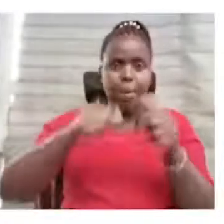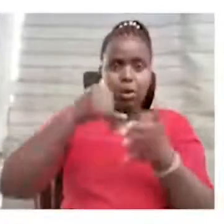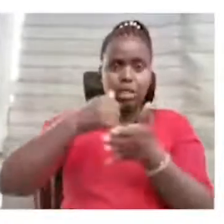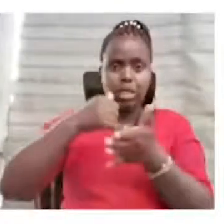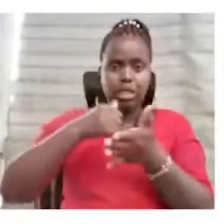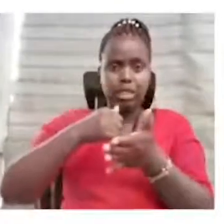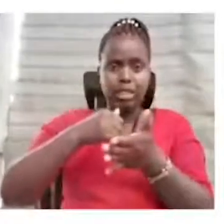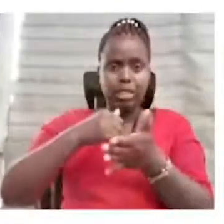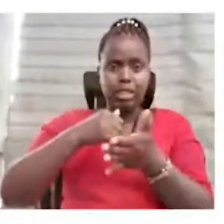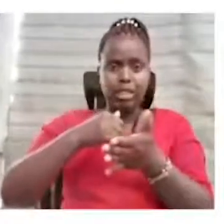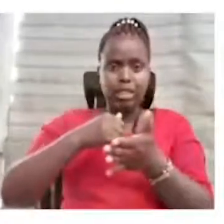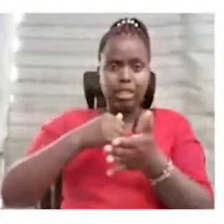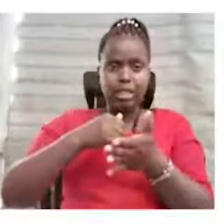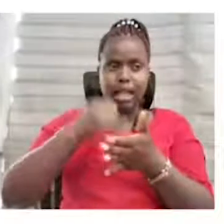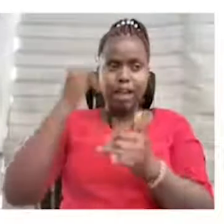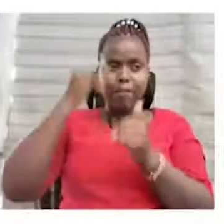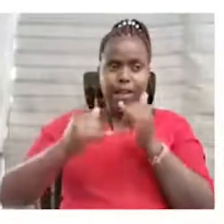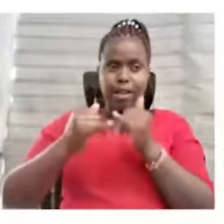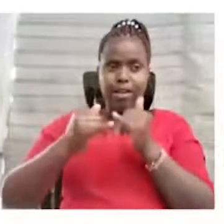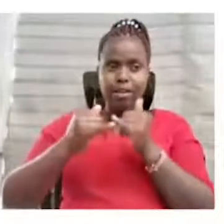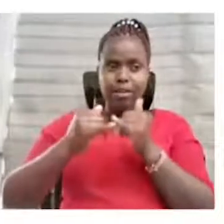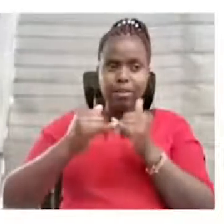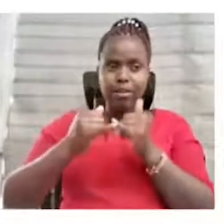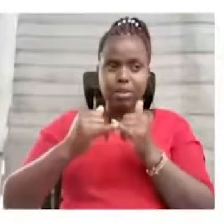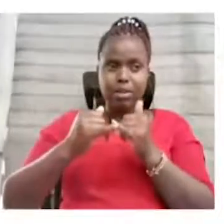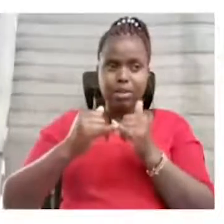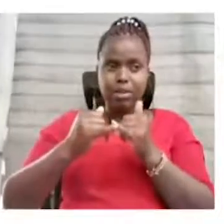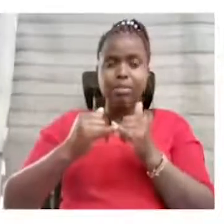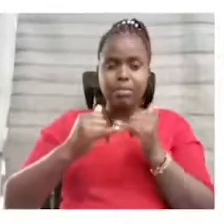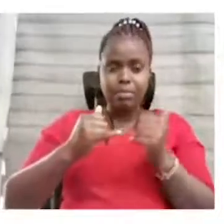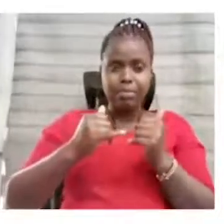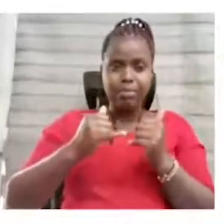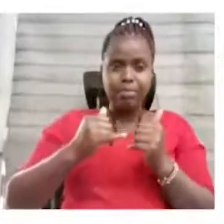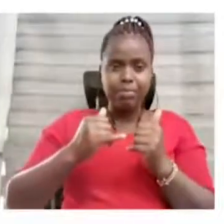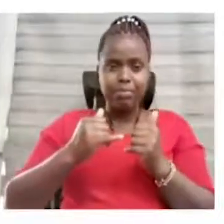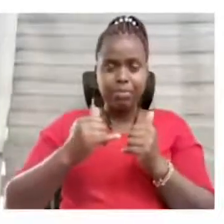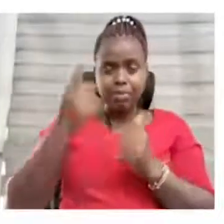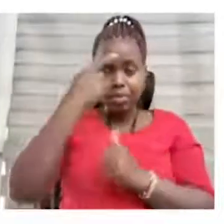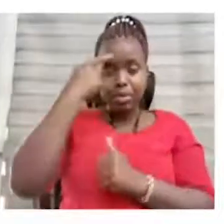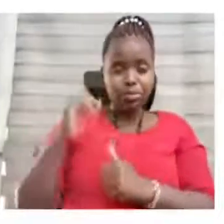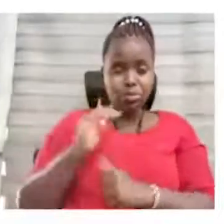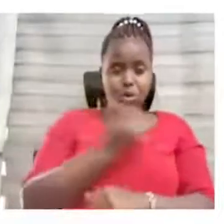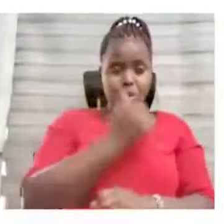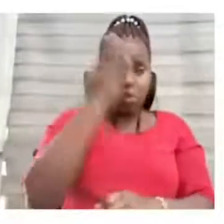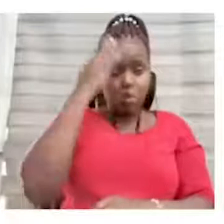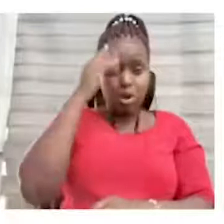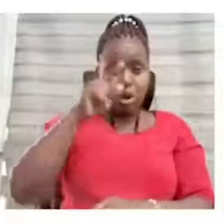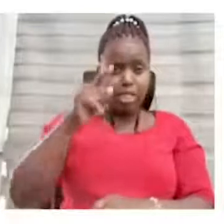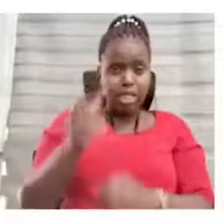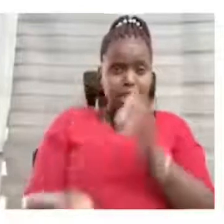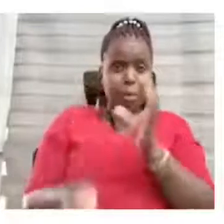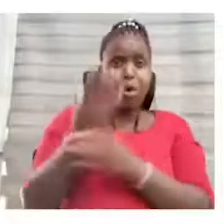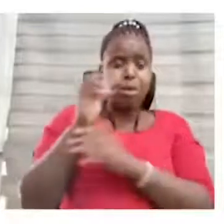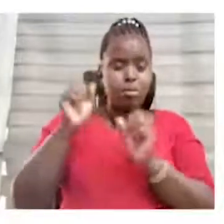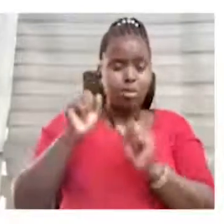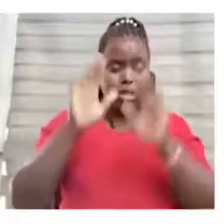think the last product, we spent $21 million without a business case. And because we knew that that product was going to be impactful, and